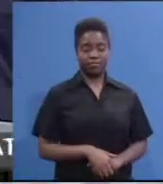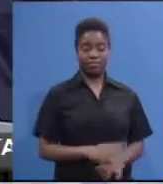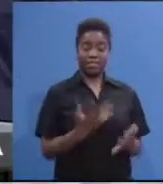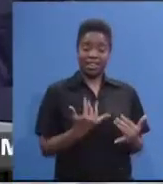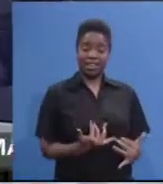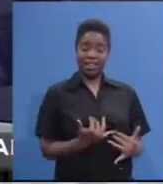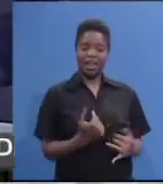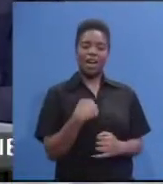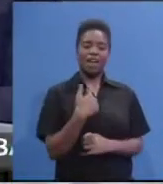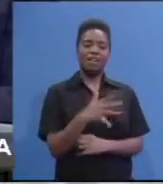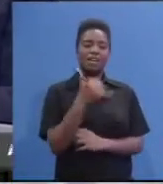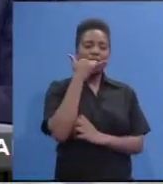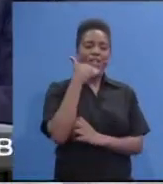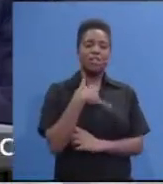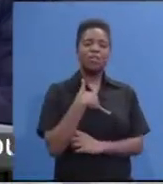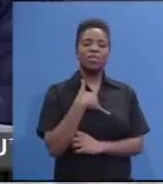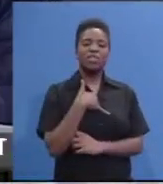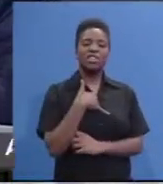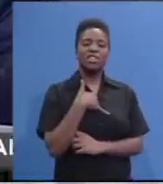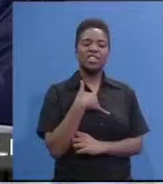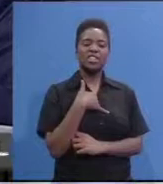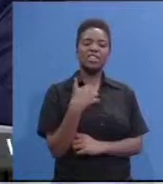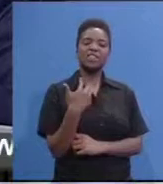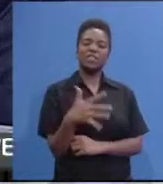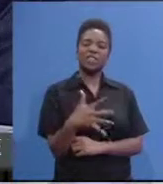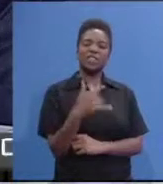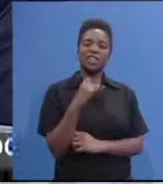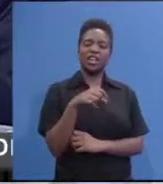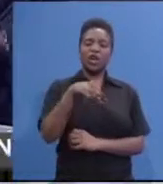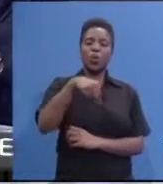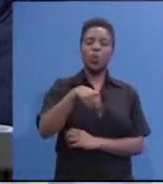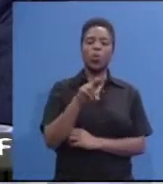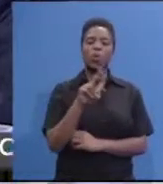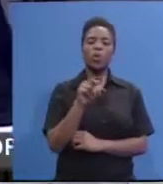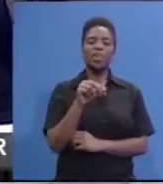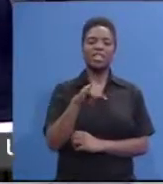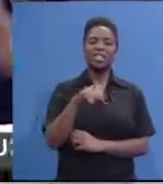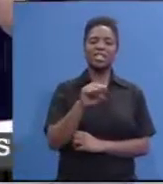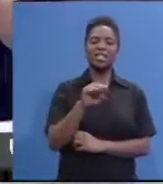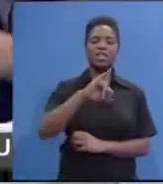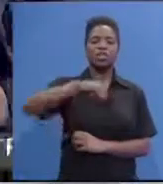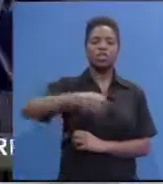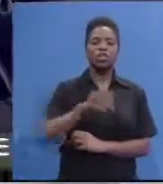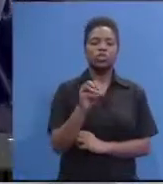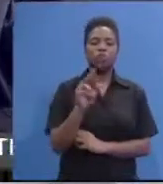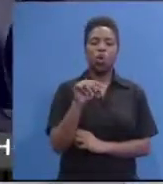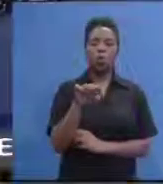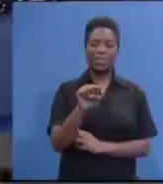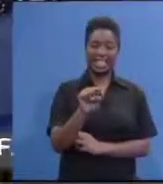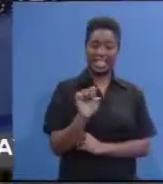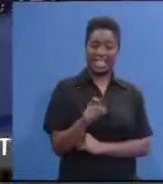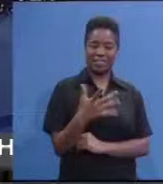you're saying, I got a call from Quincy, you know, but I like the way it's just Quincy. Oh, yeah. Well, Quincy. Mr. Jones to my Mr. Jones.